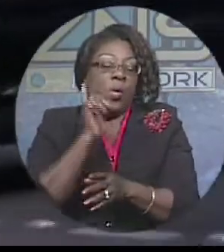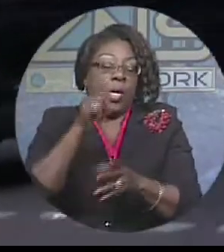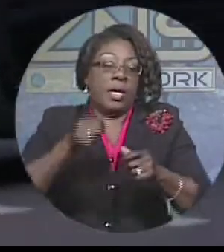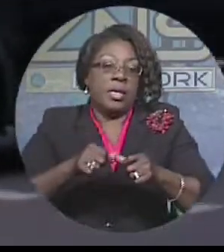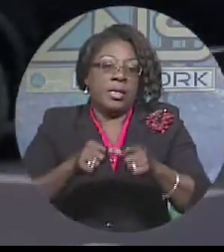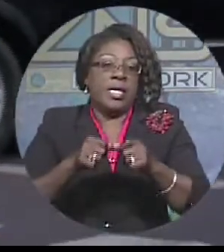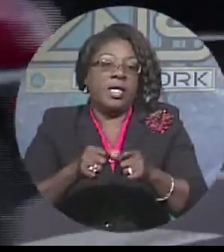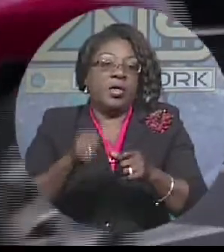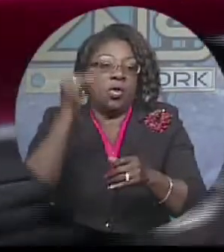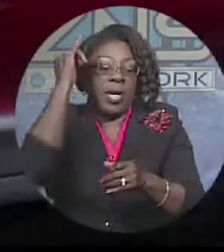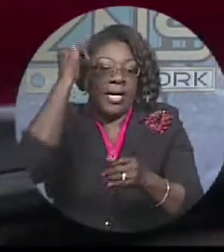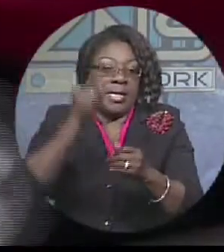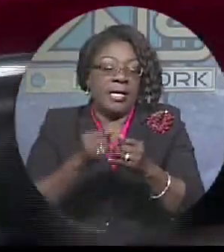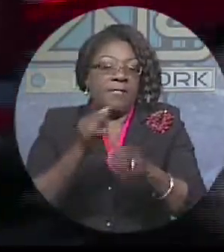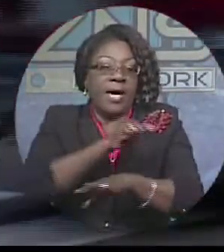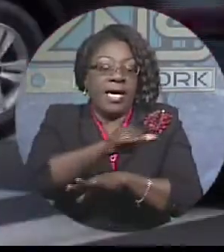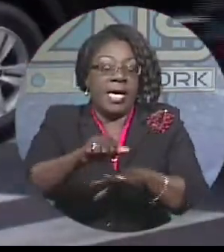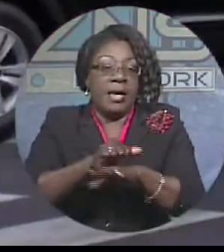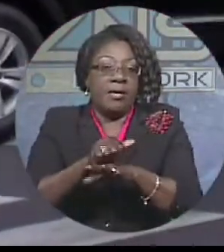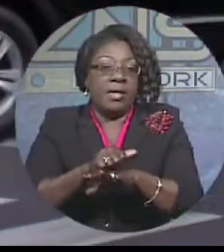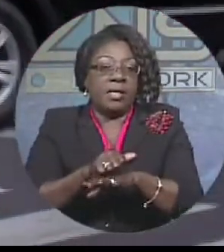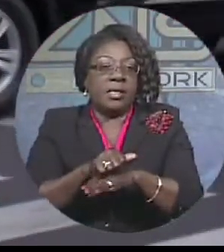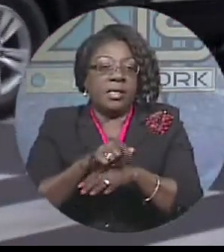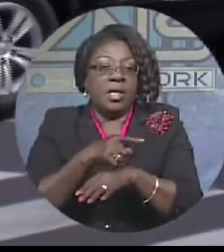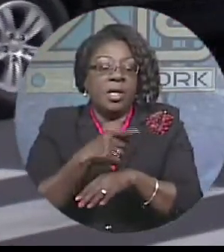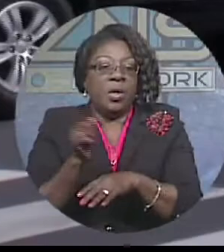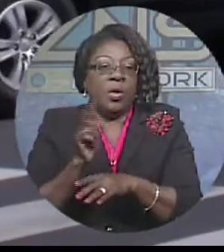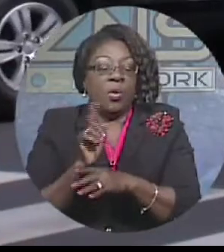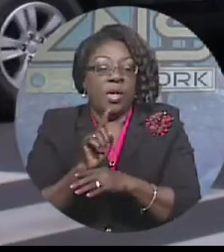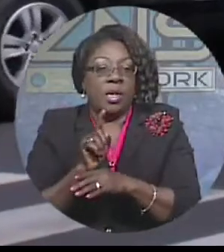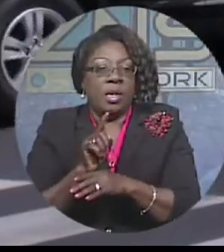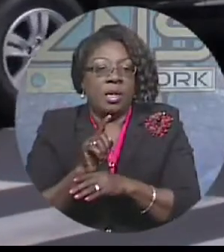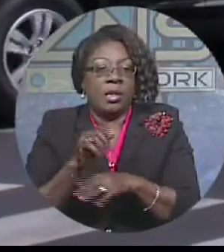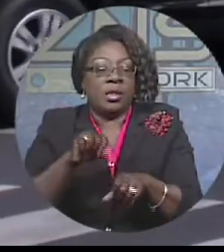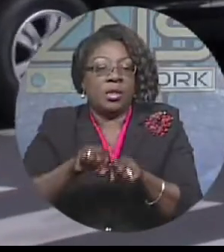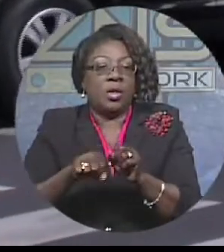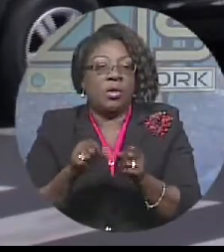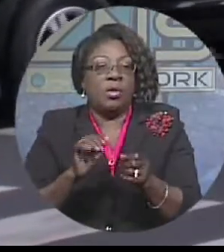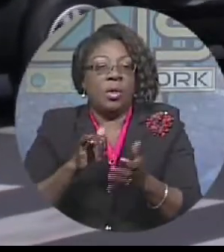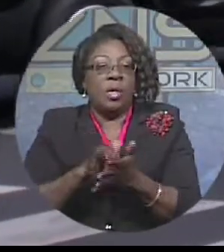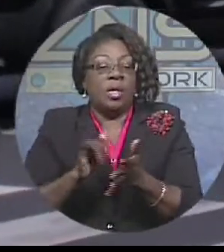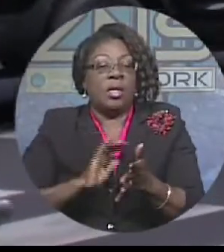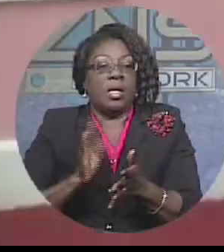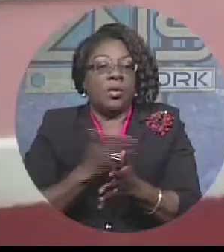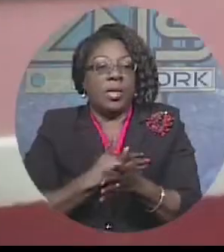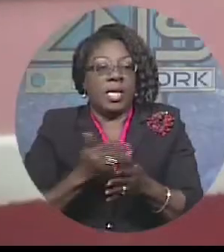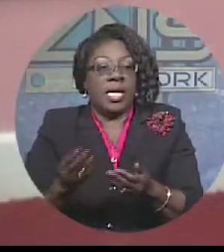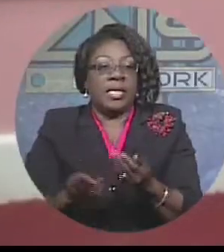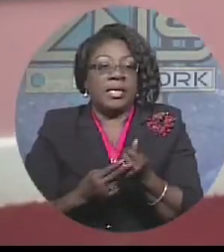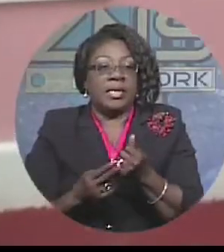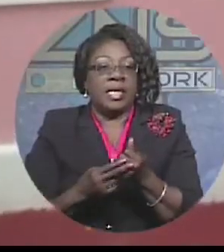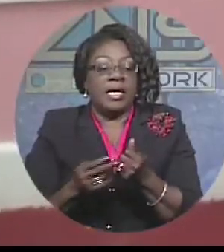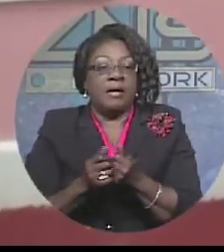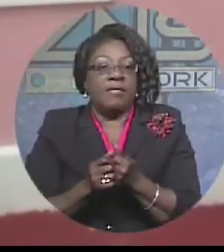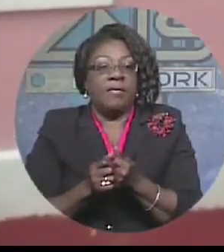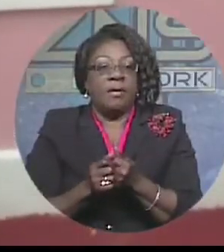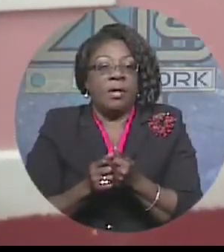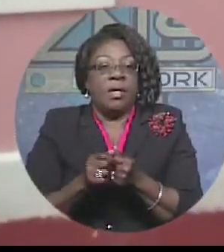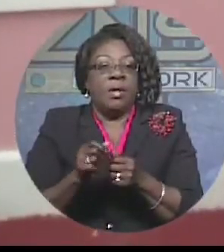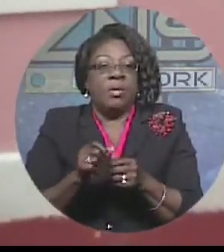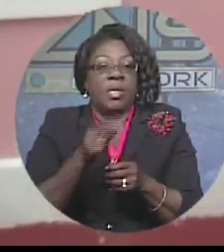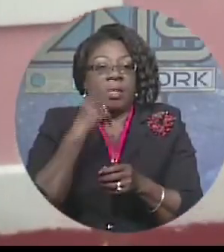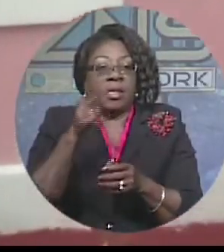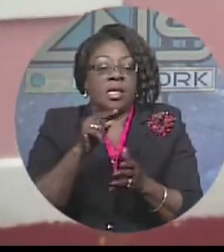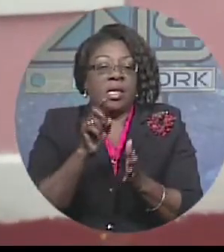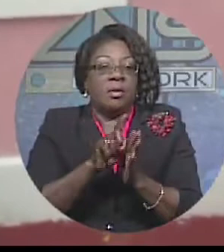and identify areas where there's duplication, where there's potential waste, so that we can save. We've seen a reduction.